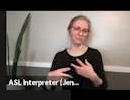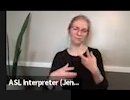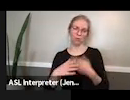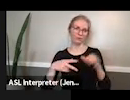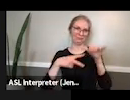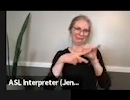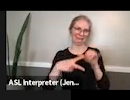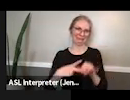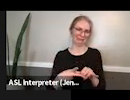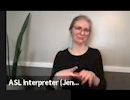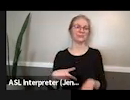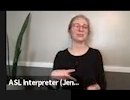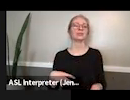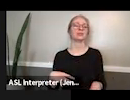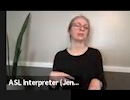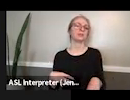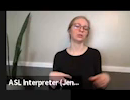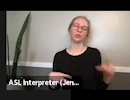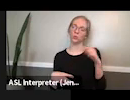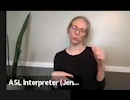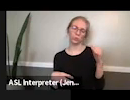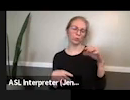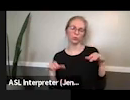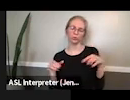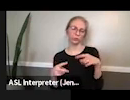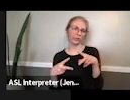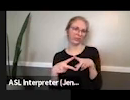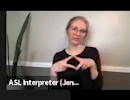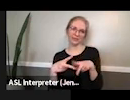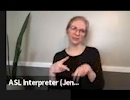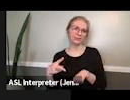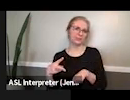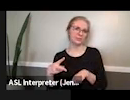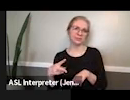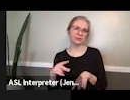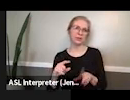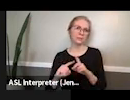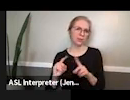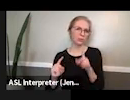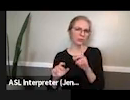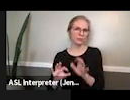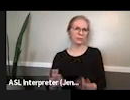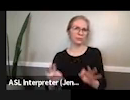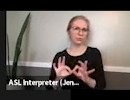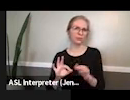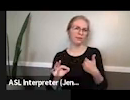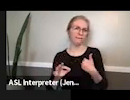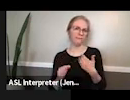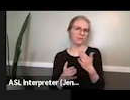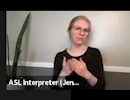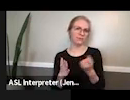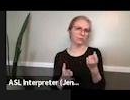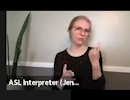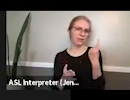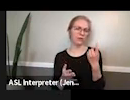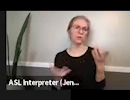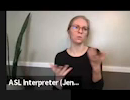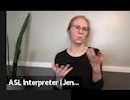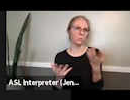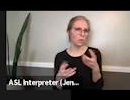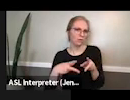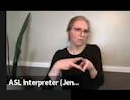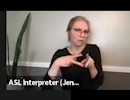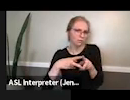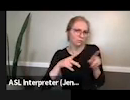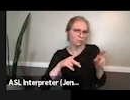won't do these. And I know you won't do these, but I think it's important that you have some understanding of what they are and how they're done.